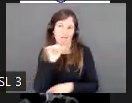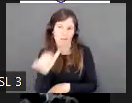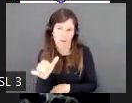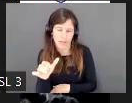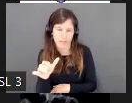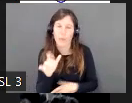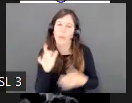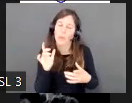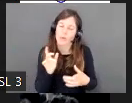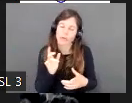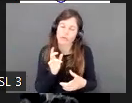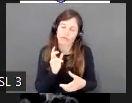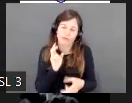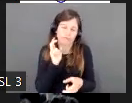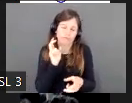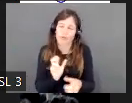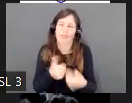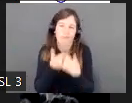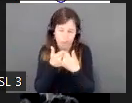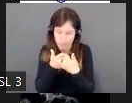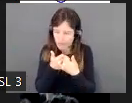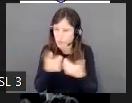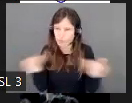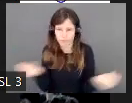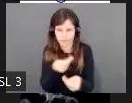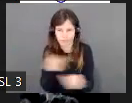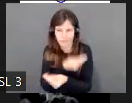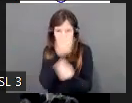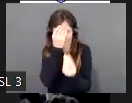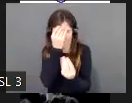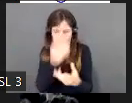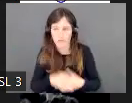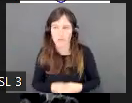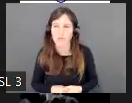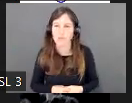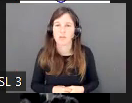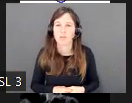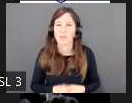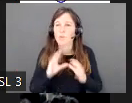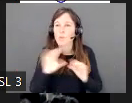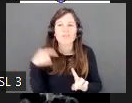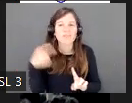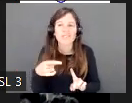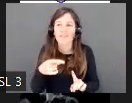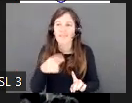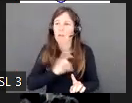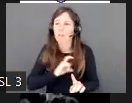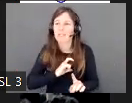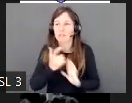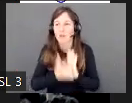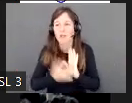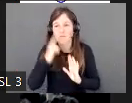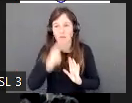there's some challenges. There's no specific police enforceable laws in Ontario for elder abuse or older